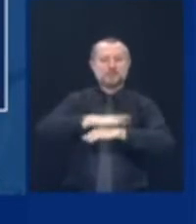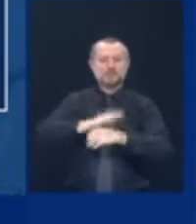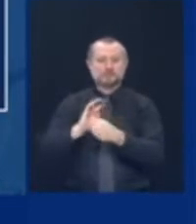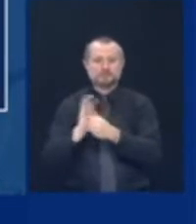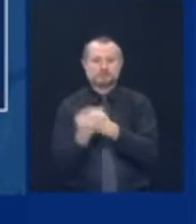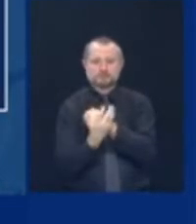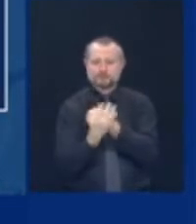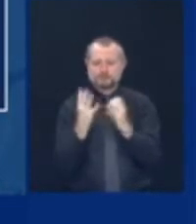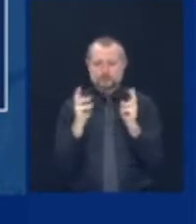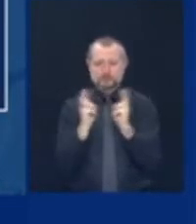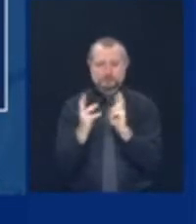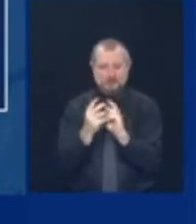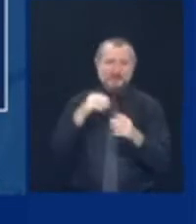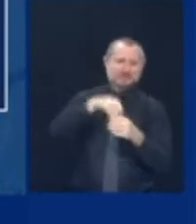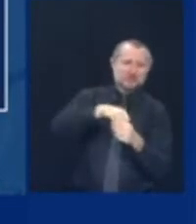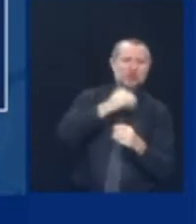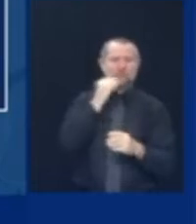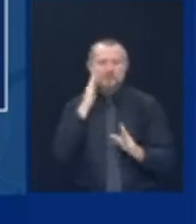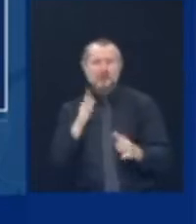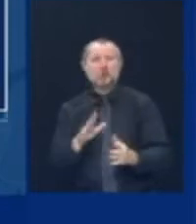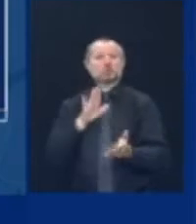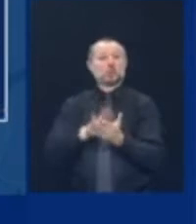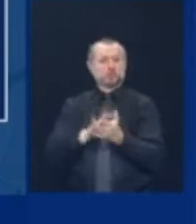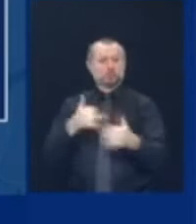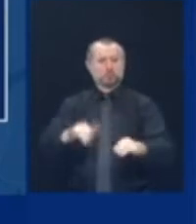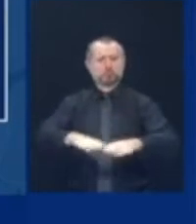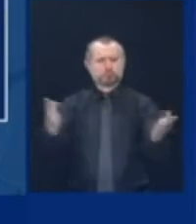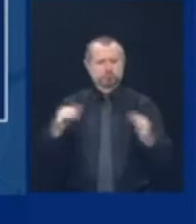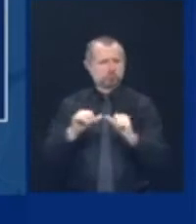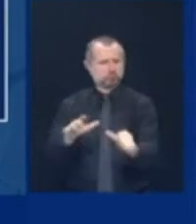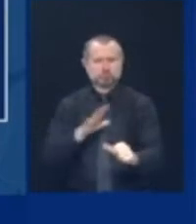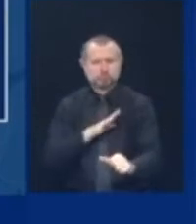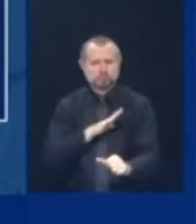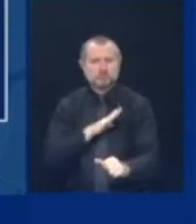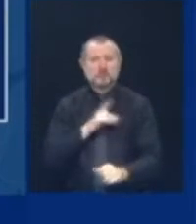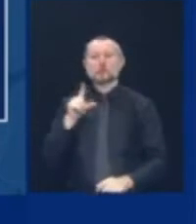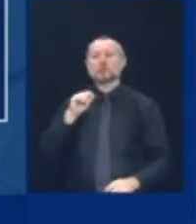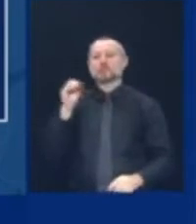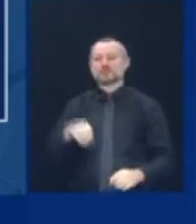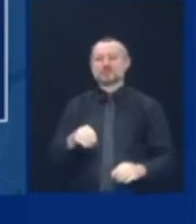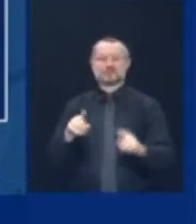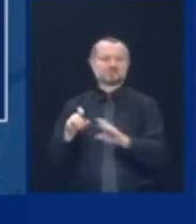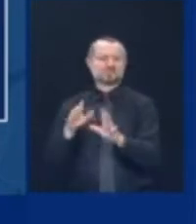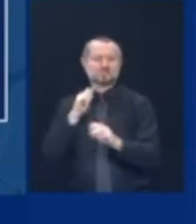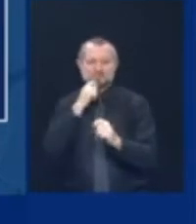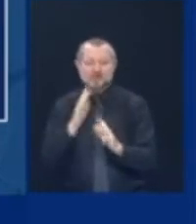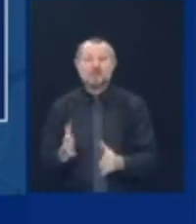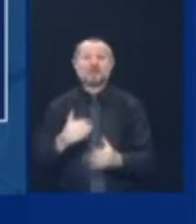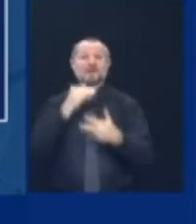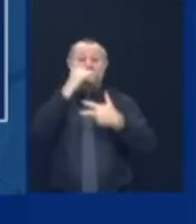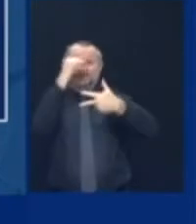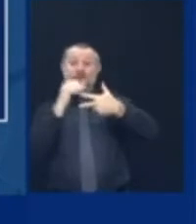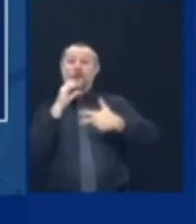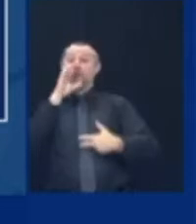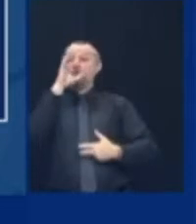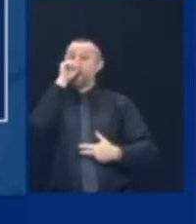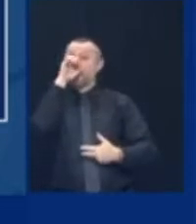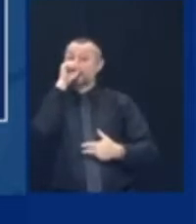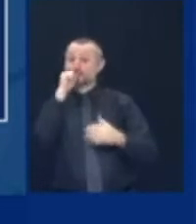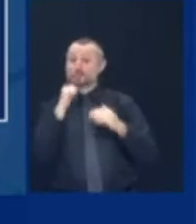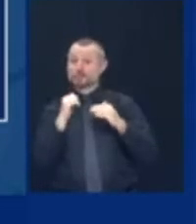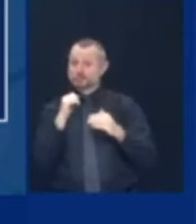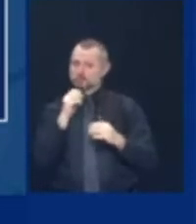mandatory 20% testing in the school up one notch is an orange